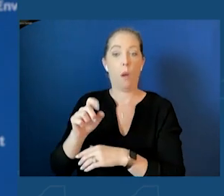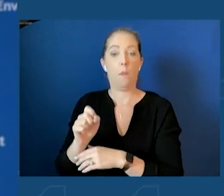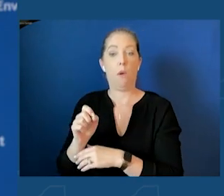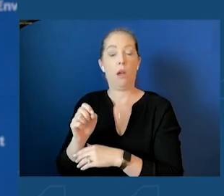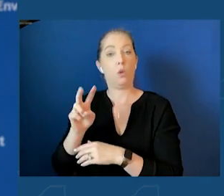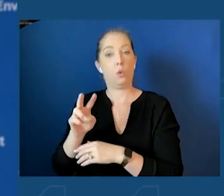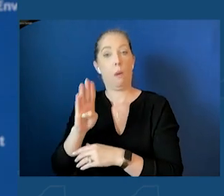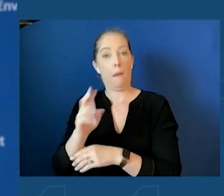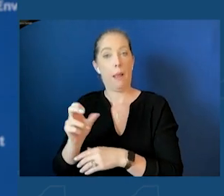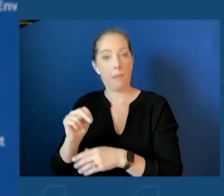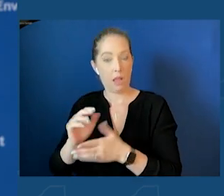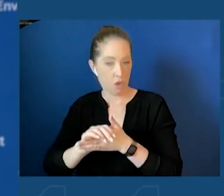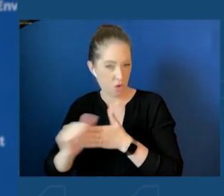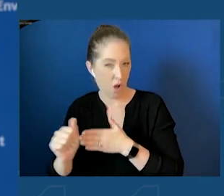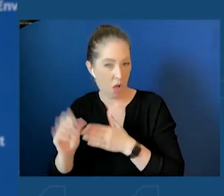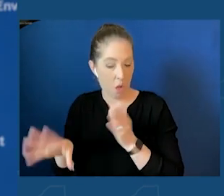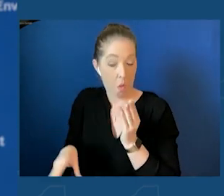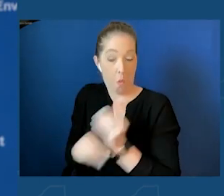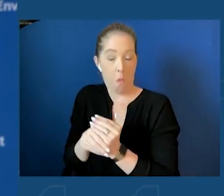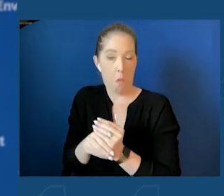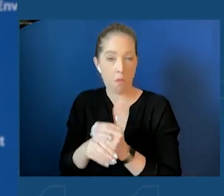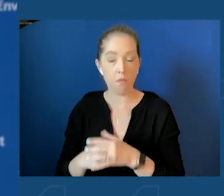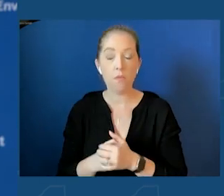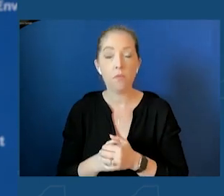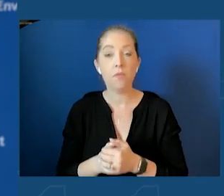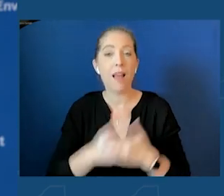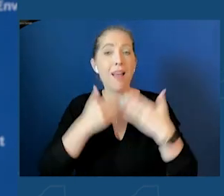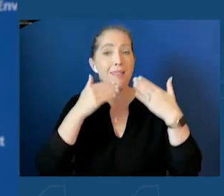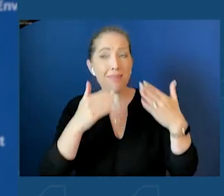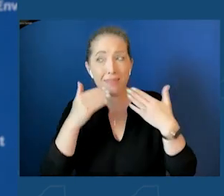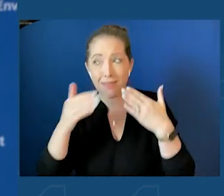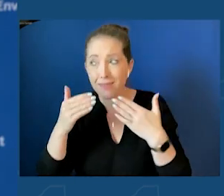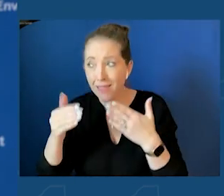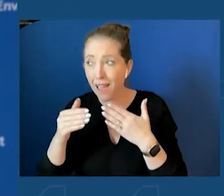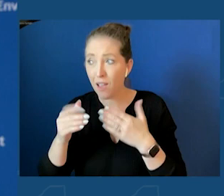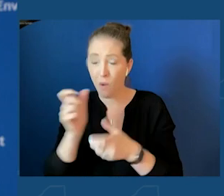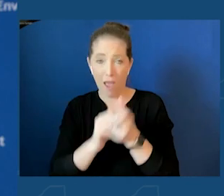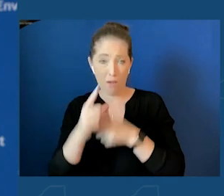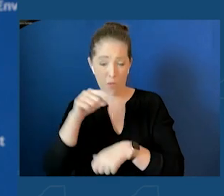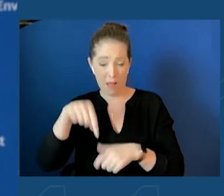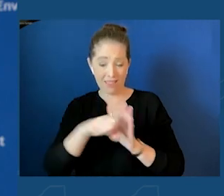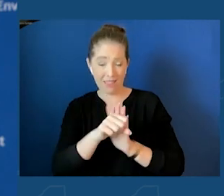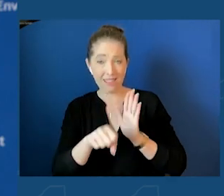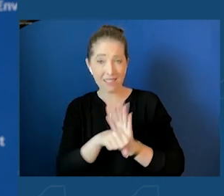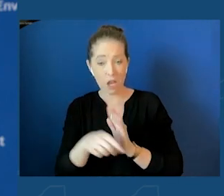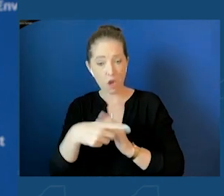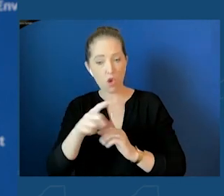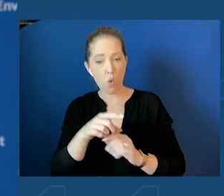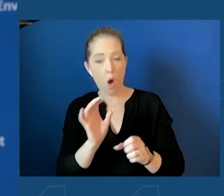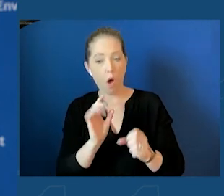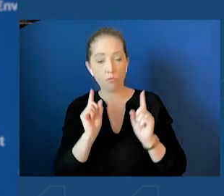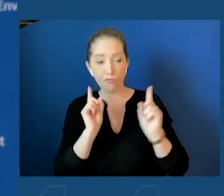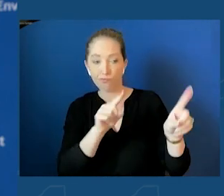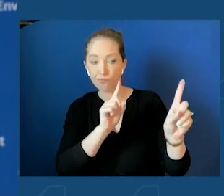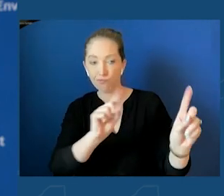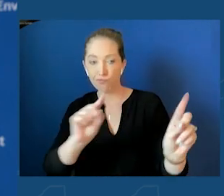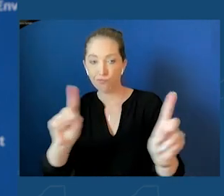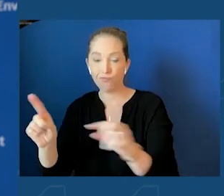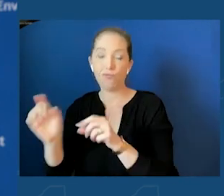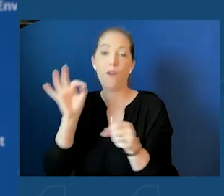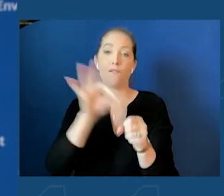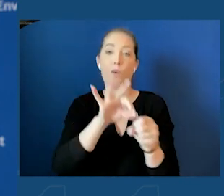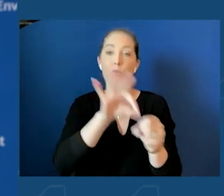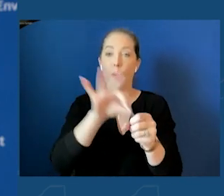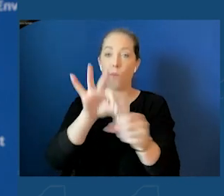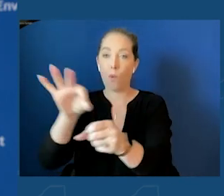thank them, but also I thank the people of this state who went to the polls and had within their hands the power to decide